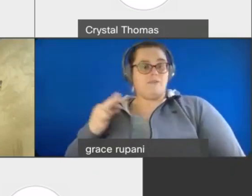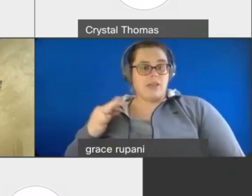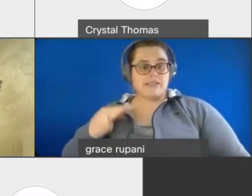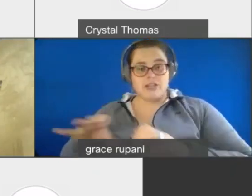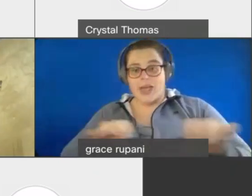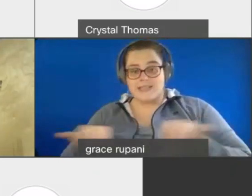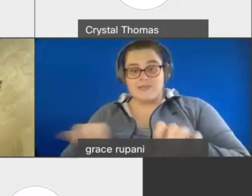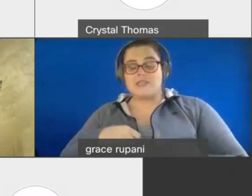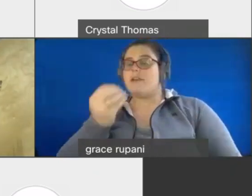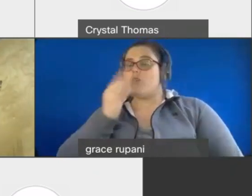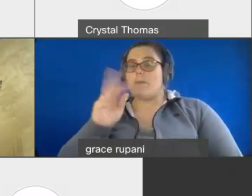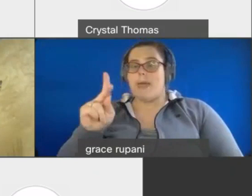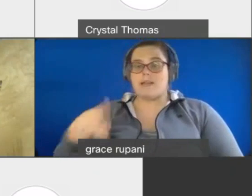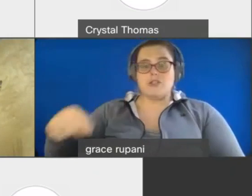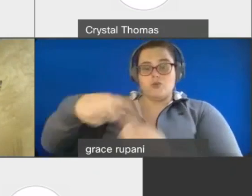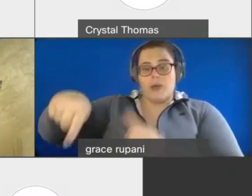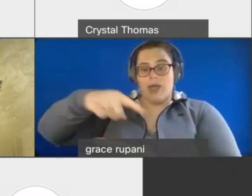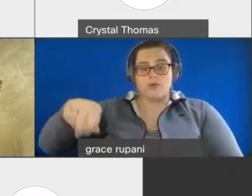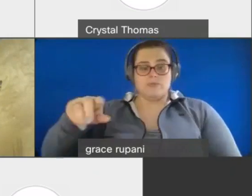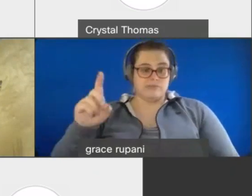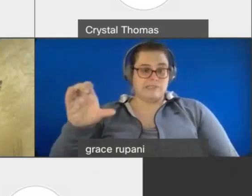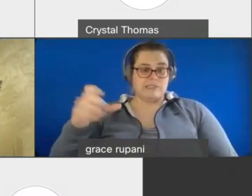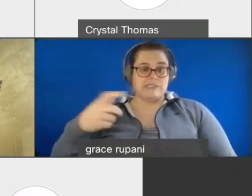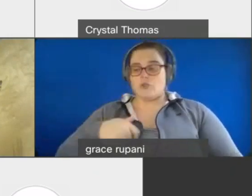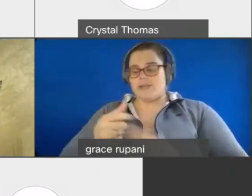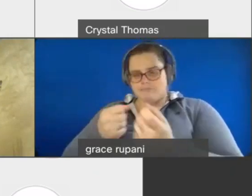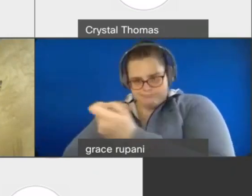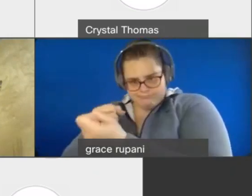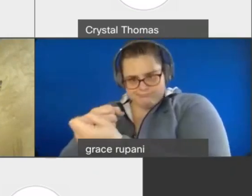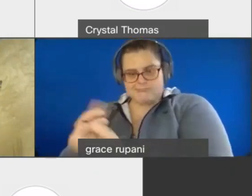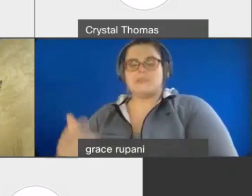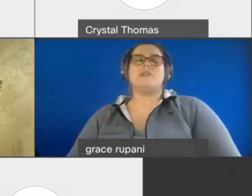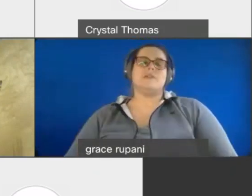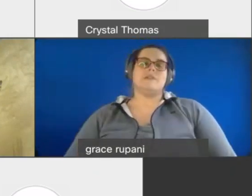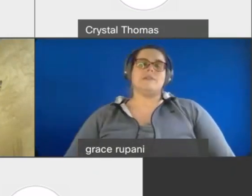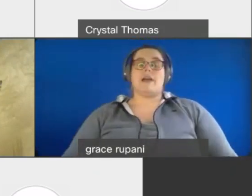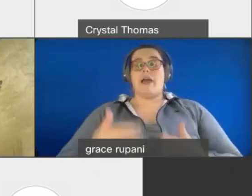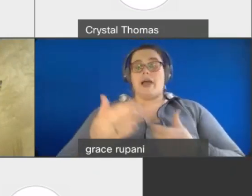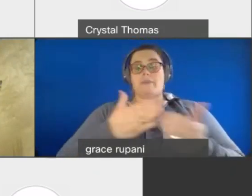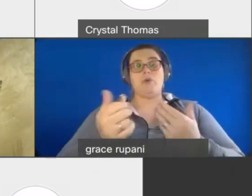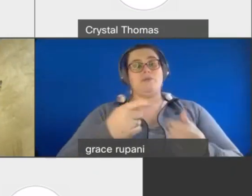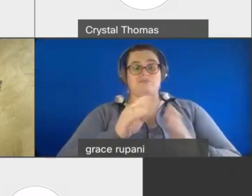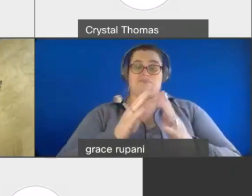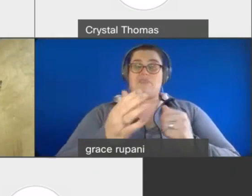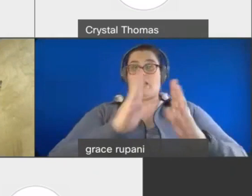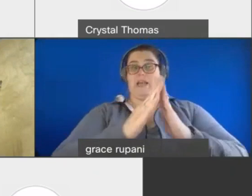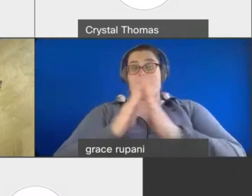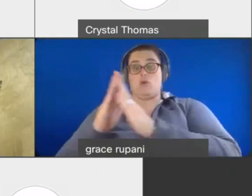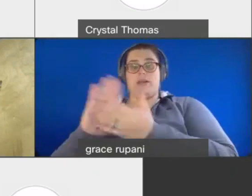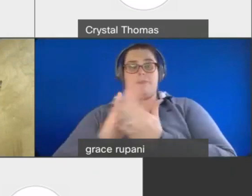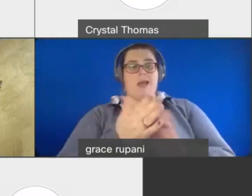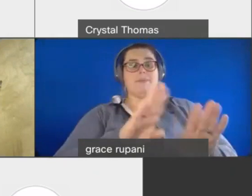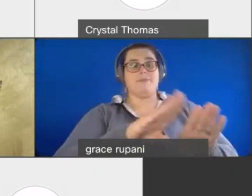city. As the city and community opens up, PSI is offering people opportunities that are consistent with their